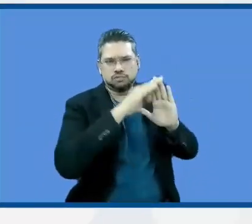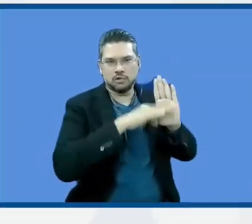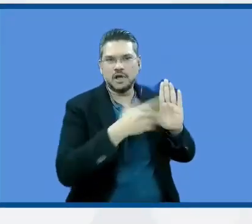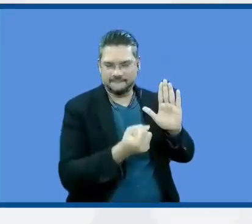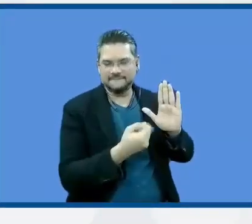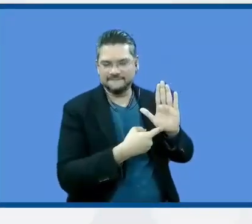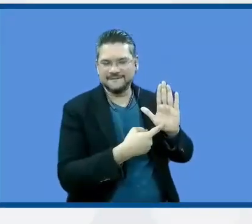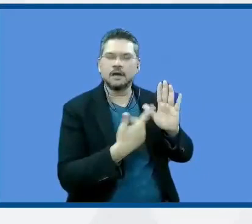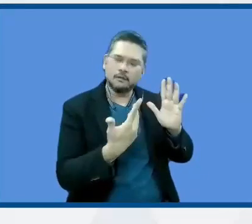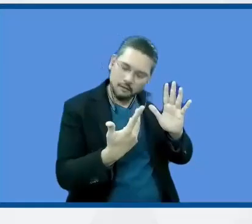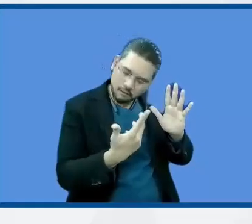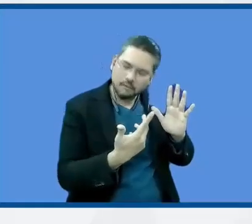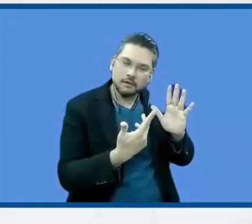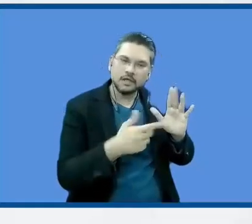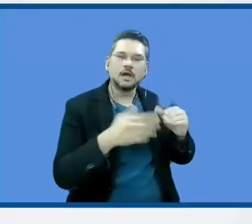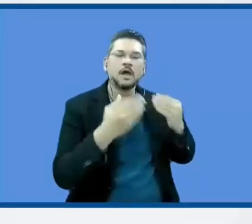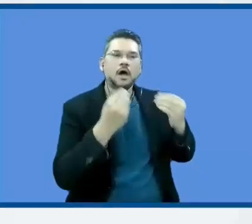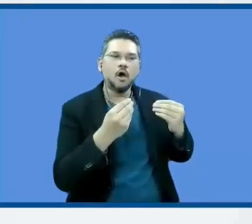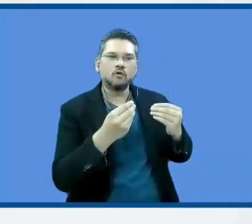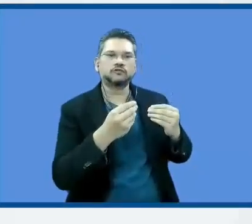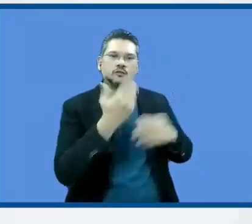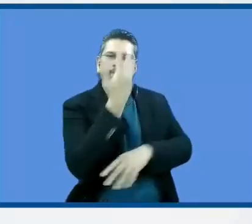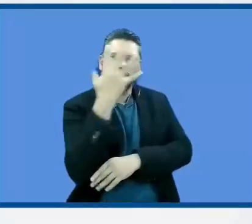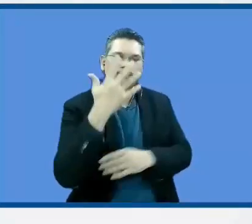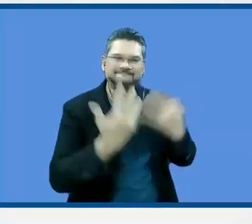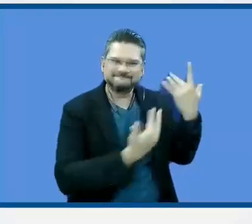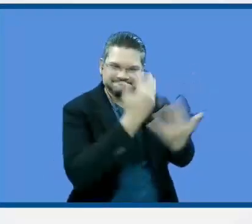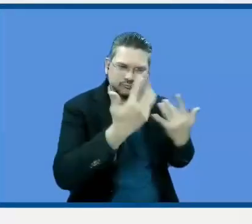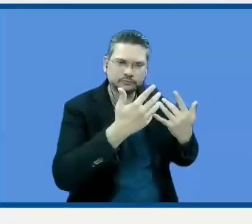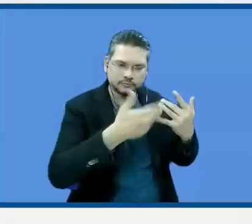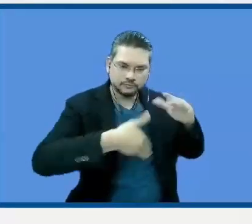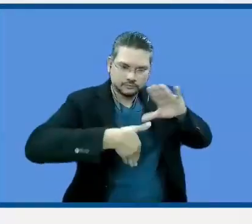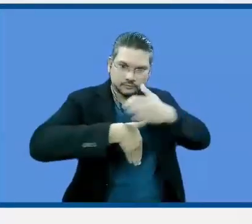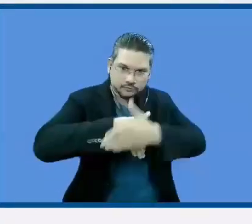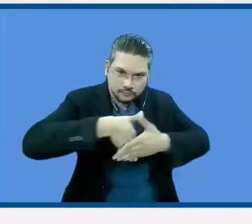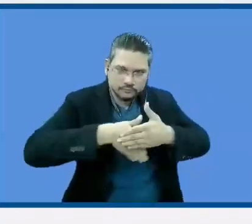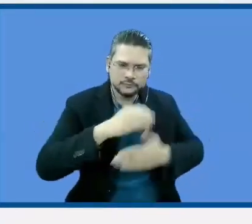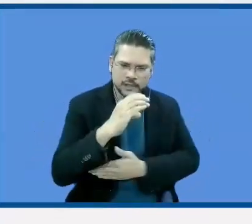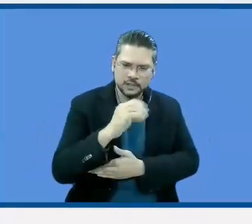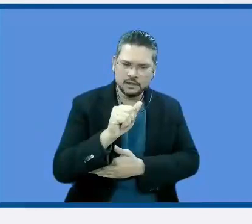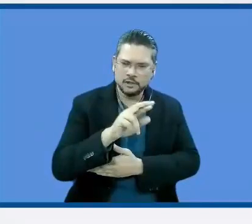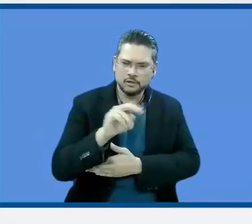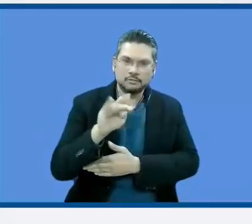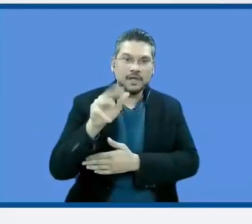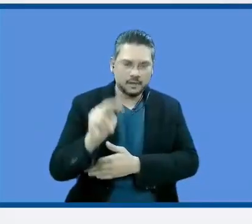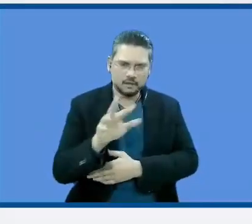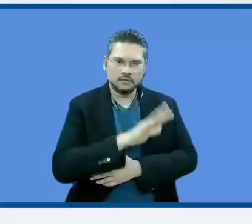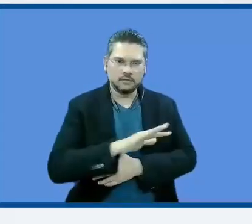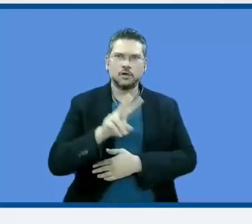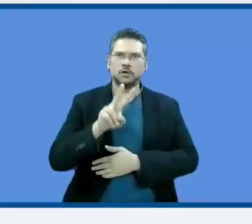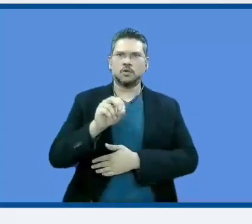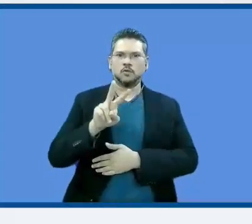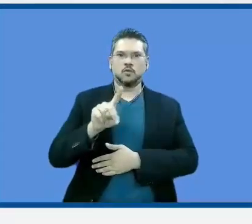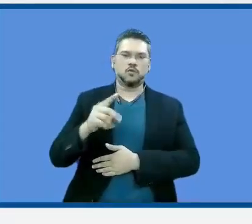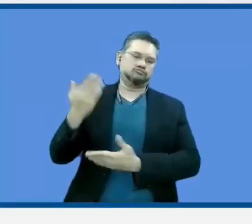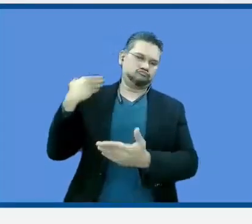experts group on forest fires in Latin America and the Caribbean. This was established in 2021 and is chaired by the Joint Research Center in